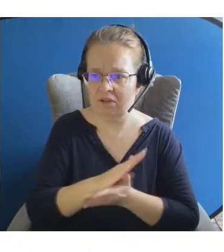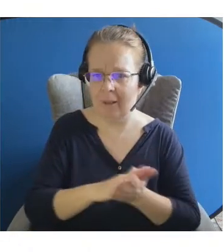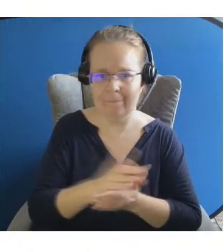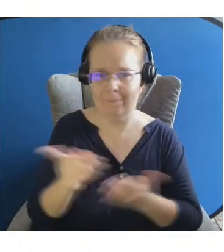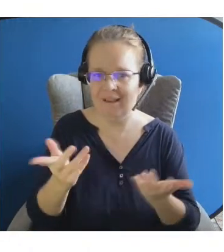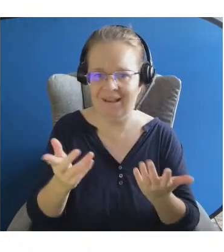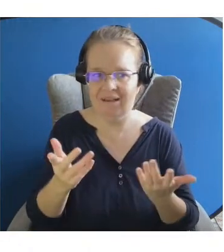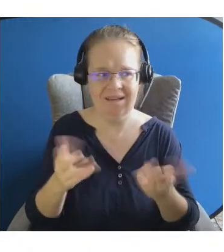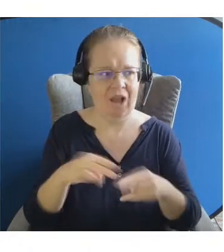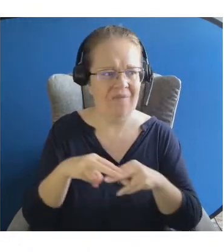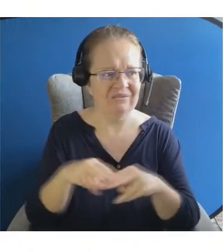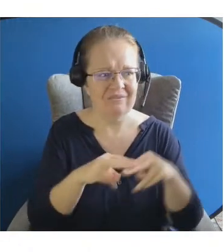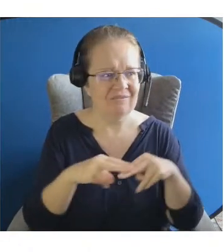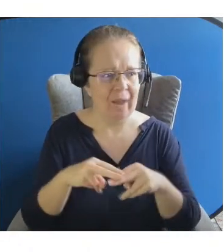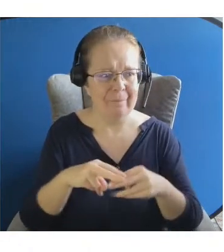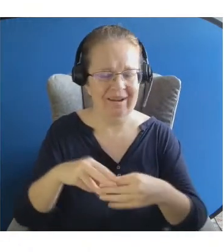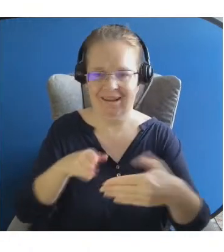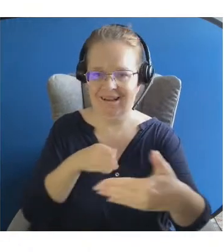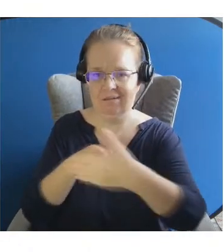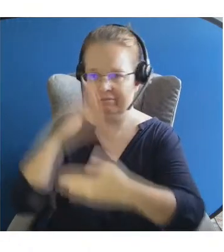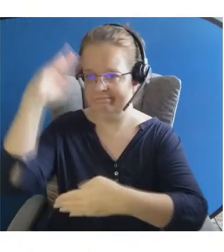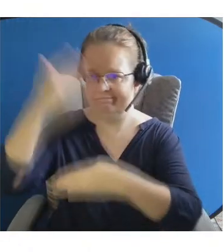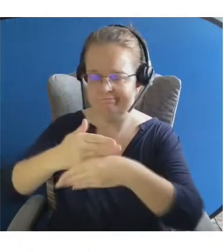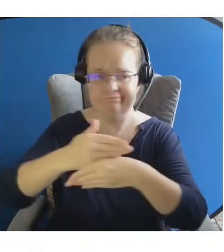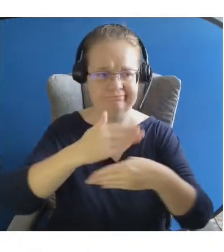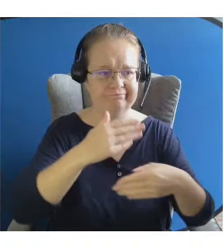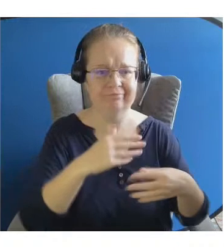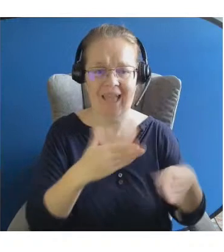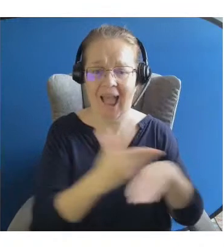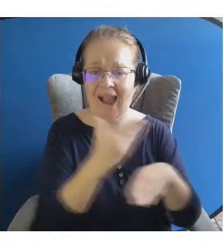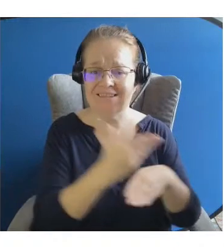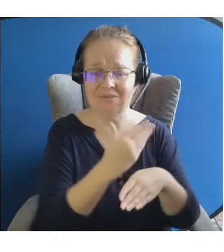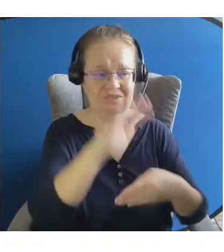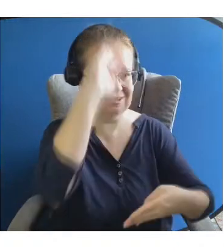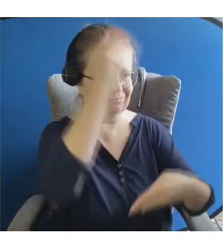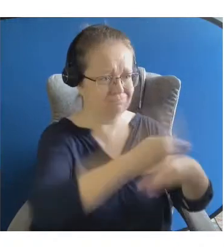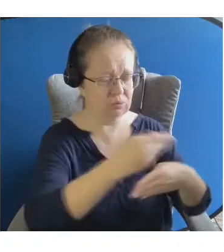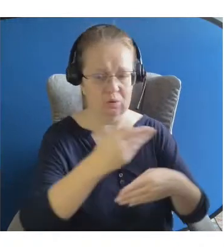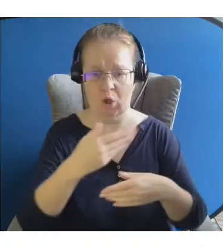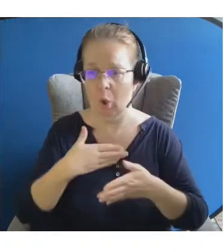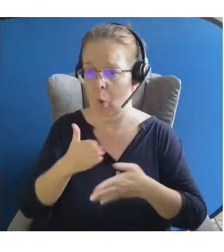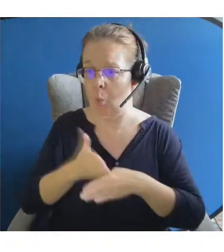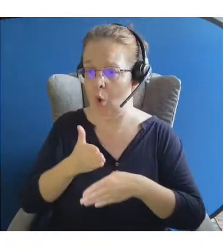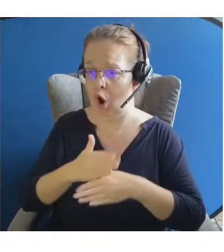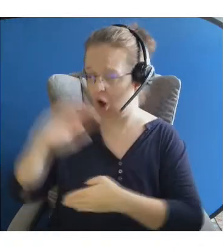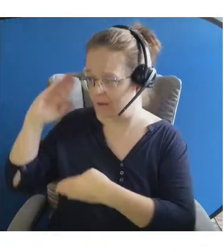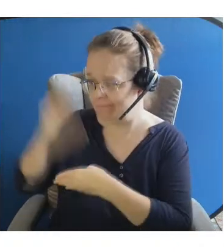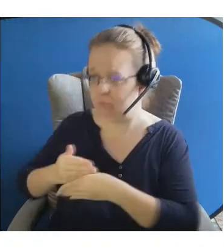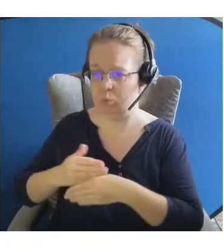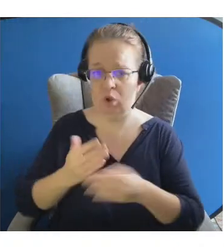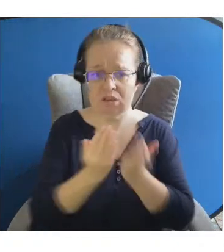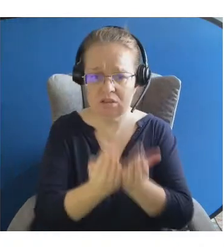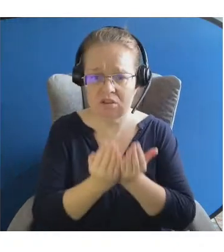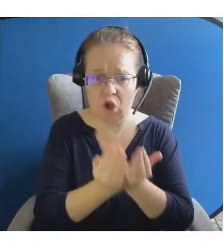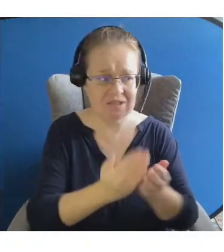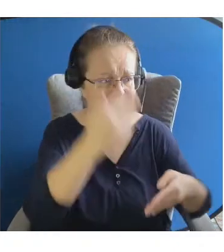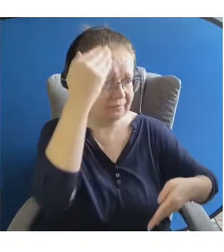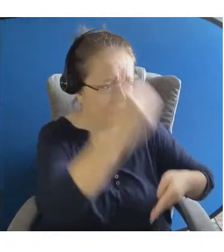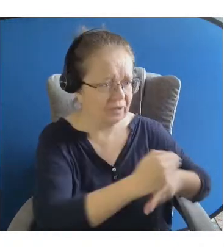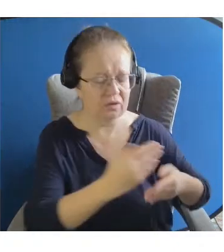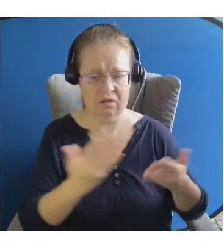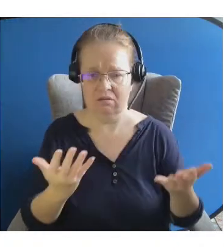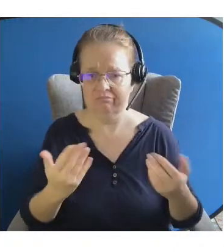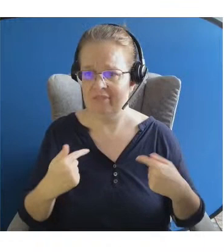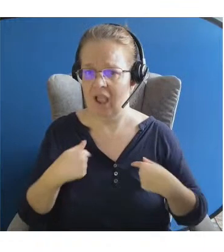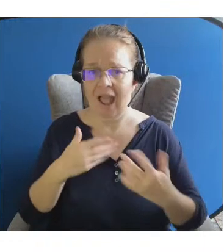from family, keeping up with regular activities, work, study, and also from important